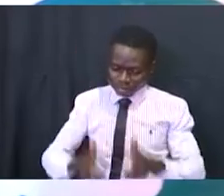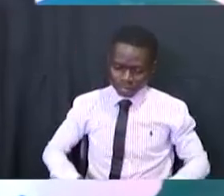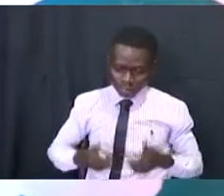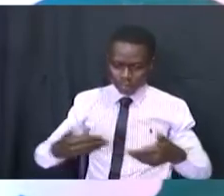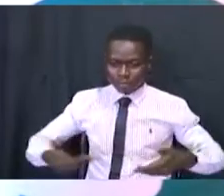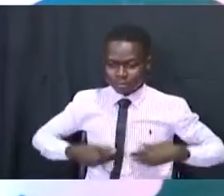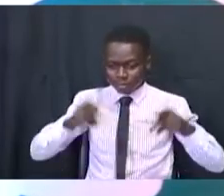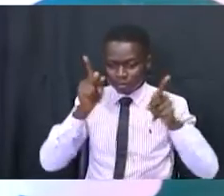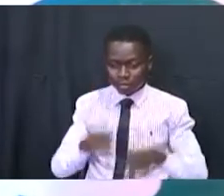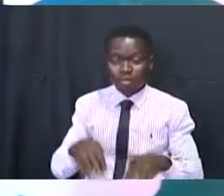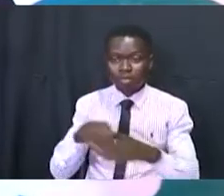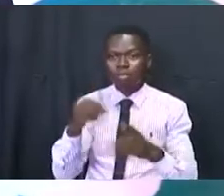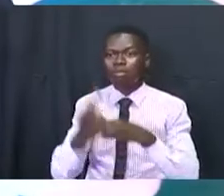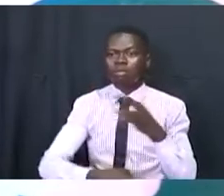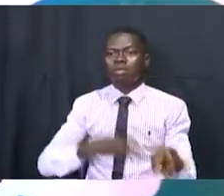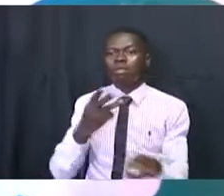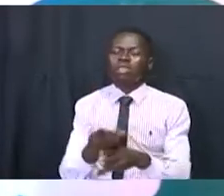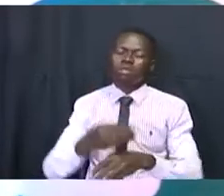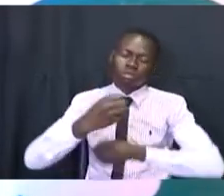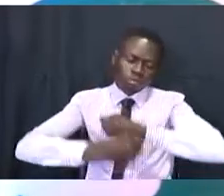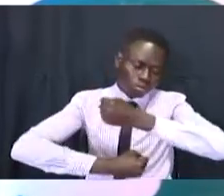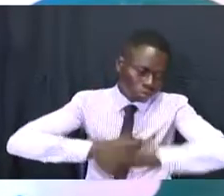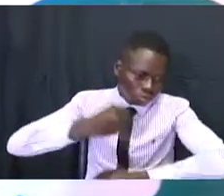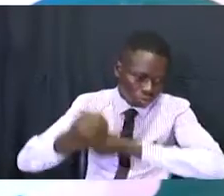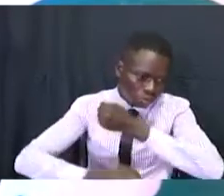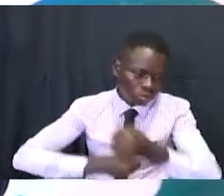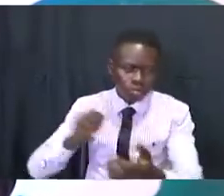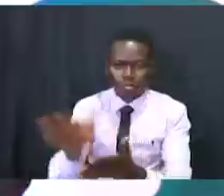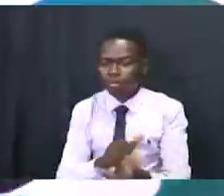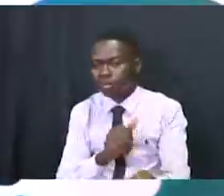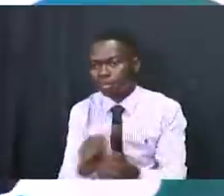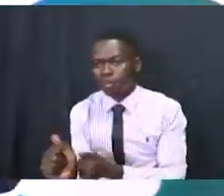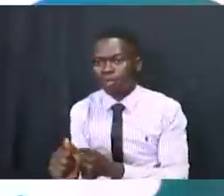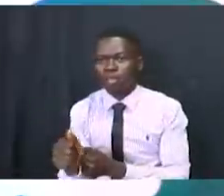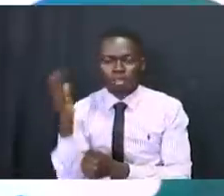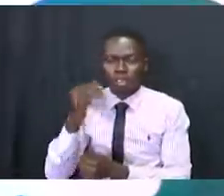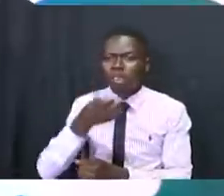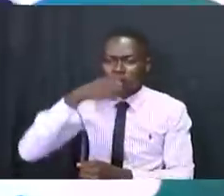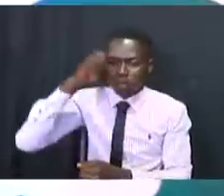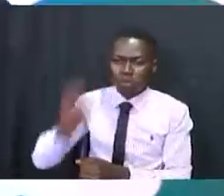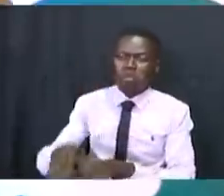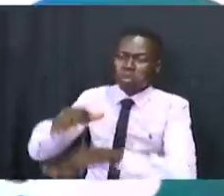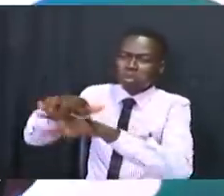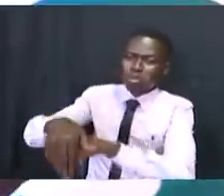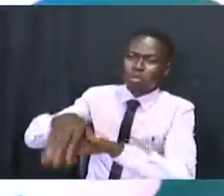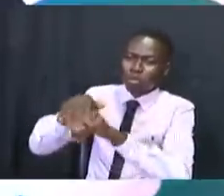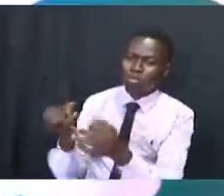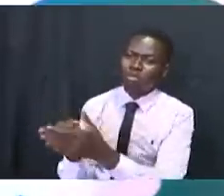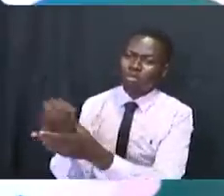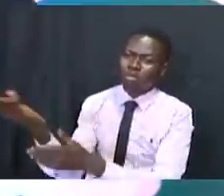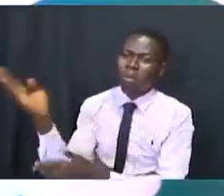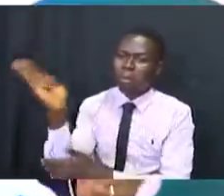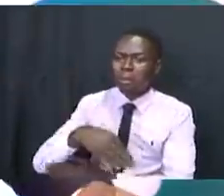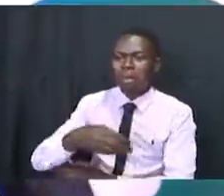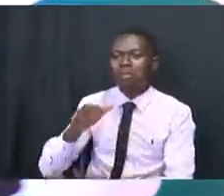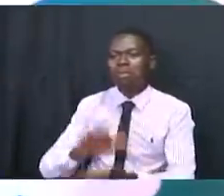person in the world, you will suffer persecution. While evildoers and imposters will go from bad to worse,